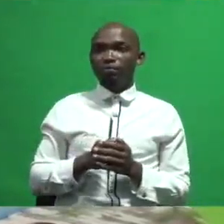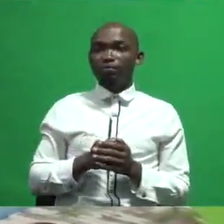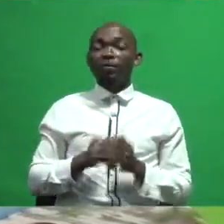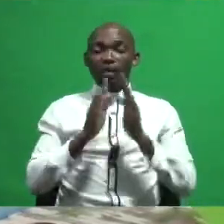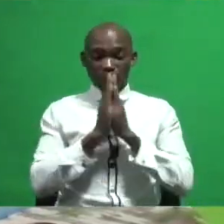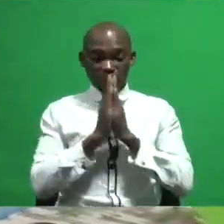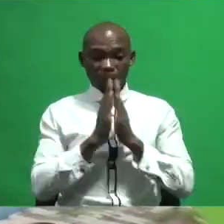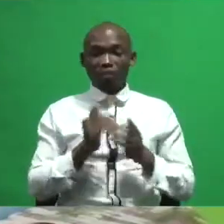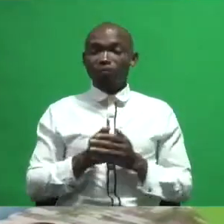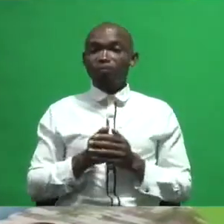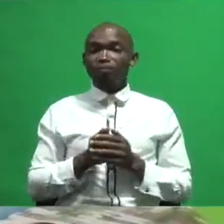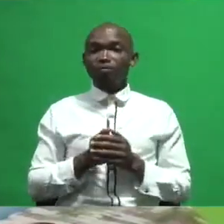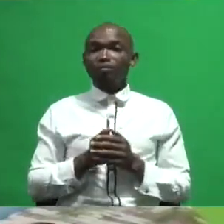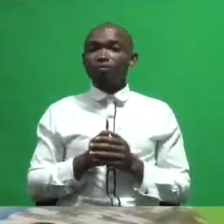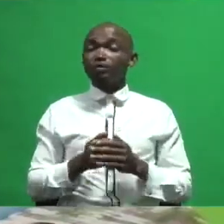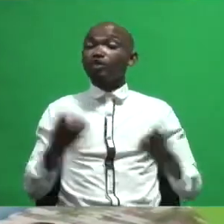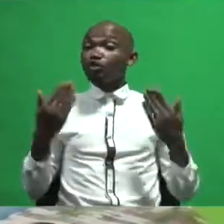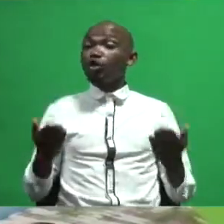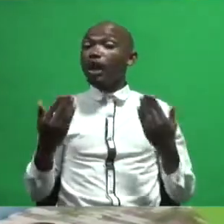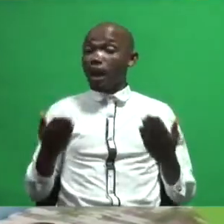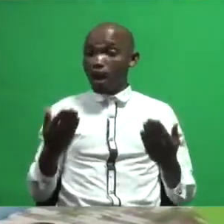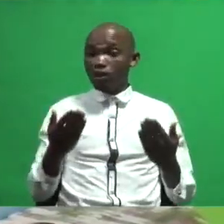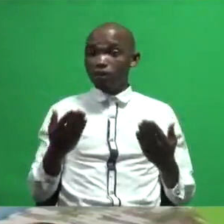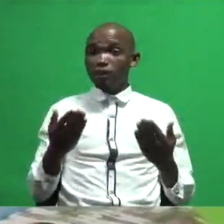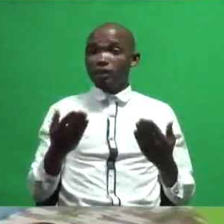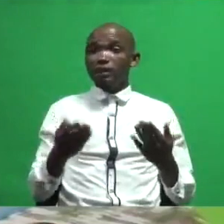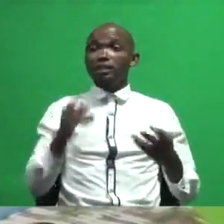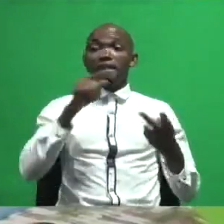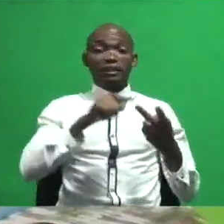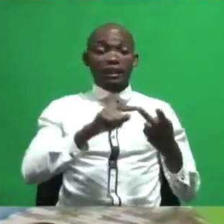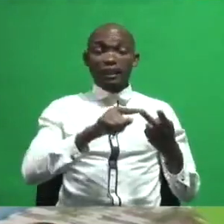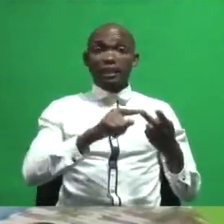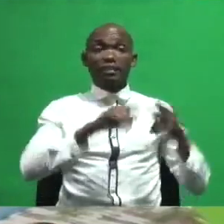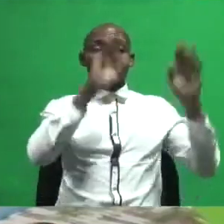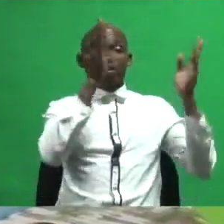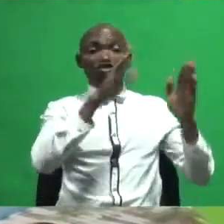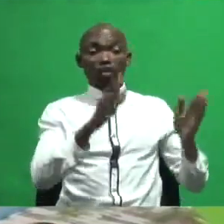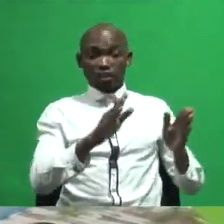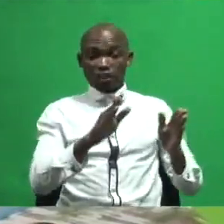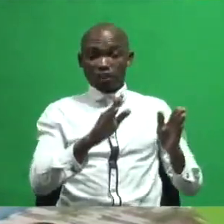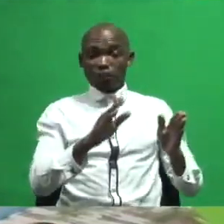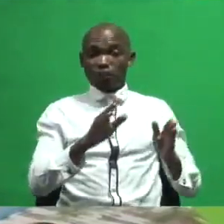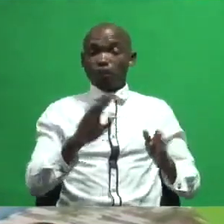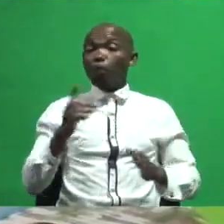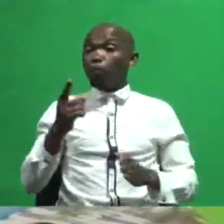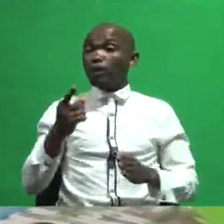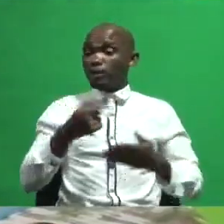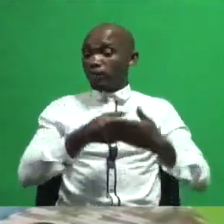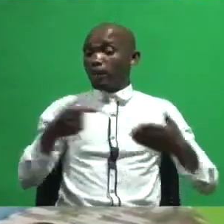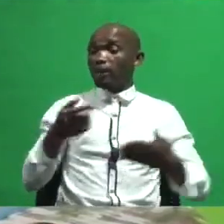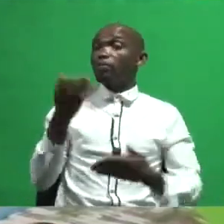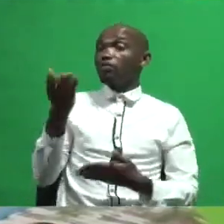or N-butane. Thank you. Now, the second structure. What is the name for this?